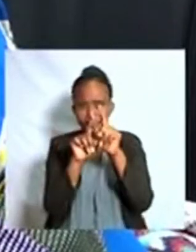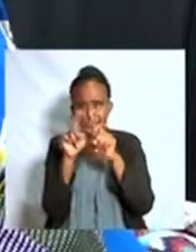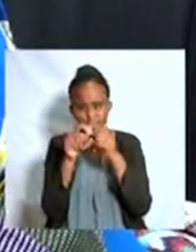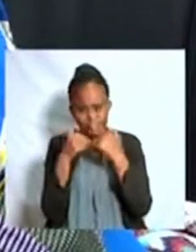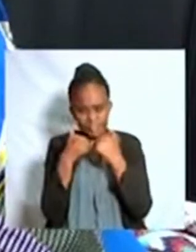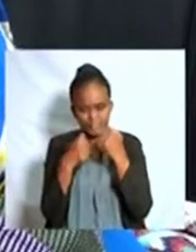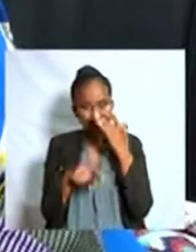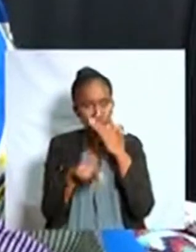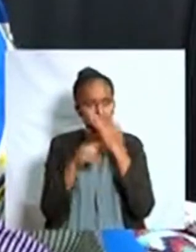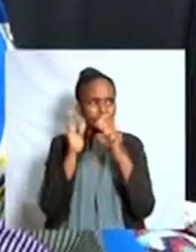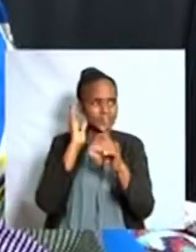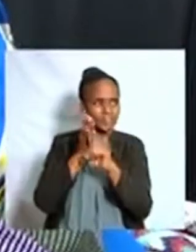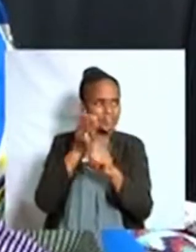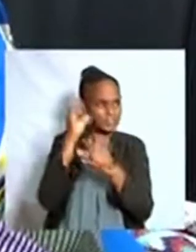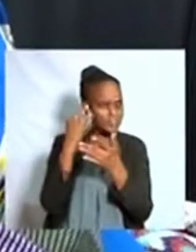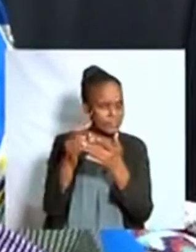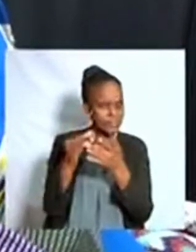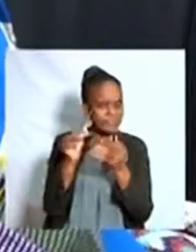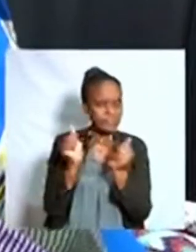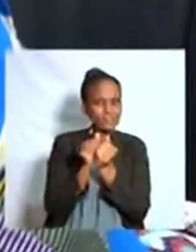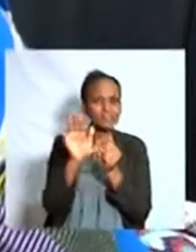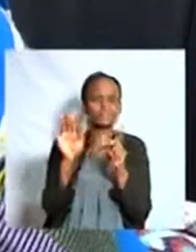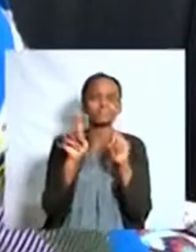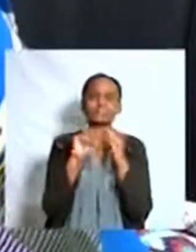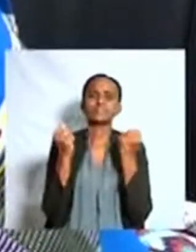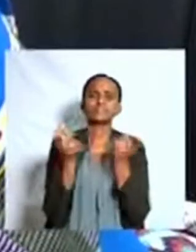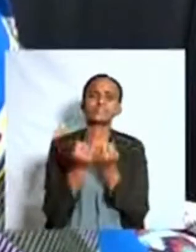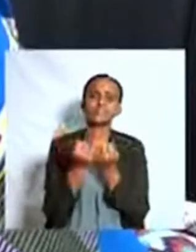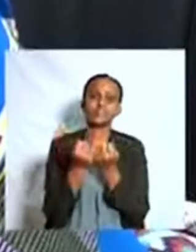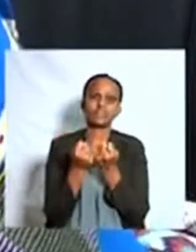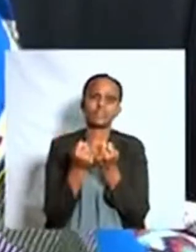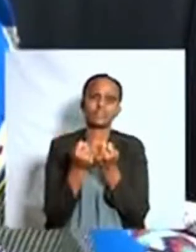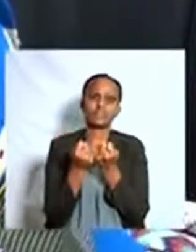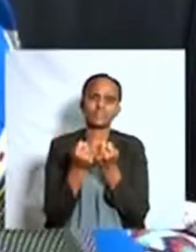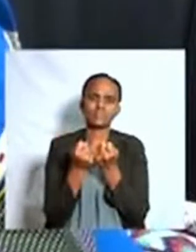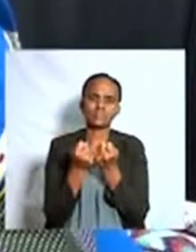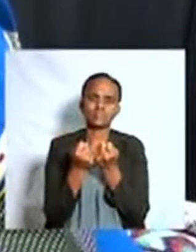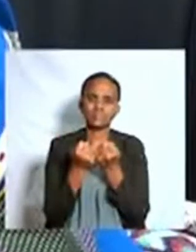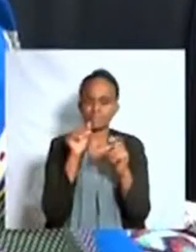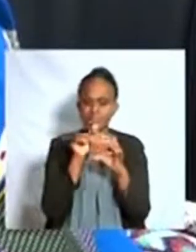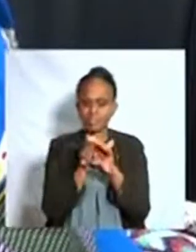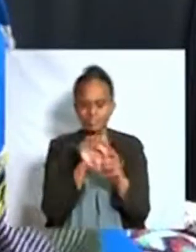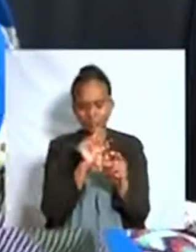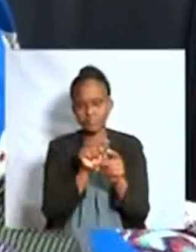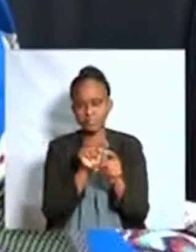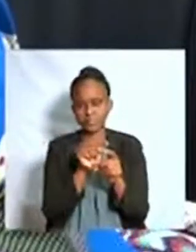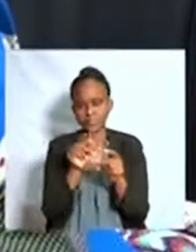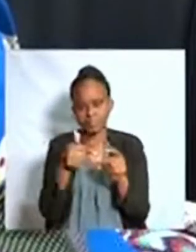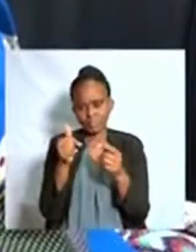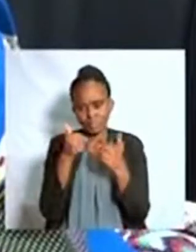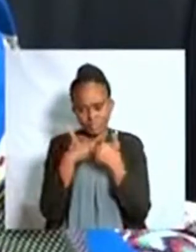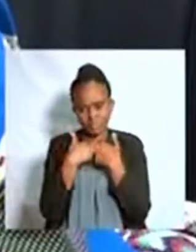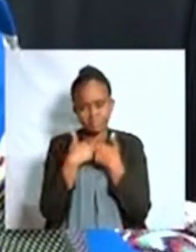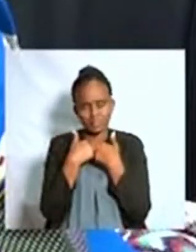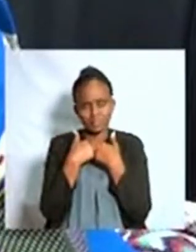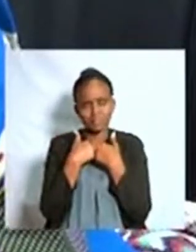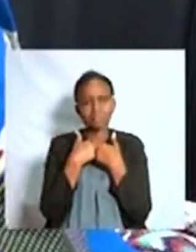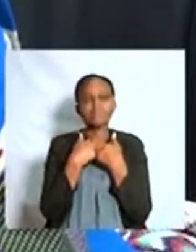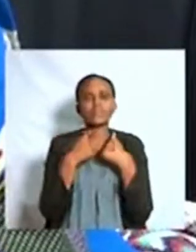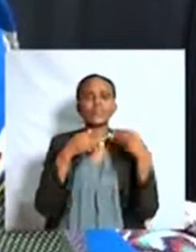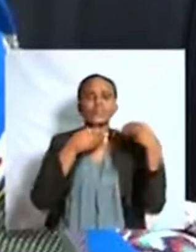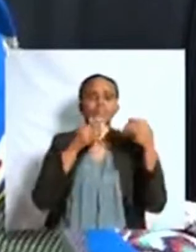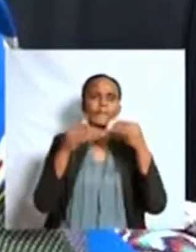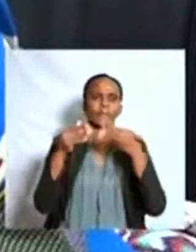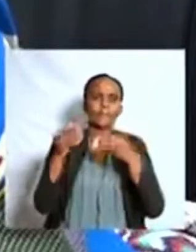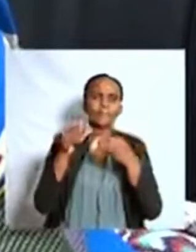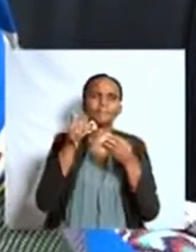the town clerk and her team. On top of that, they have illegal markets, which